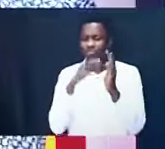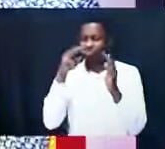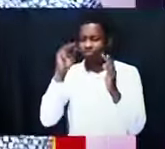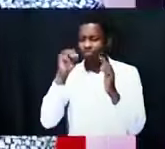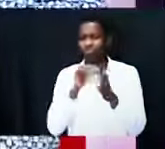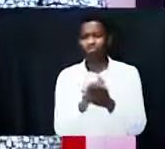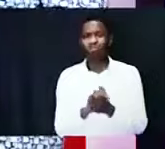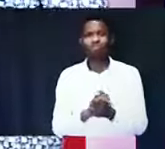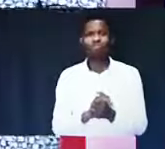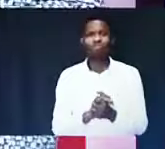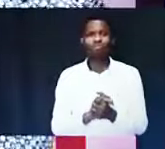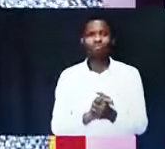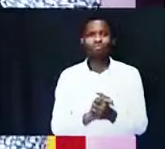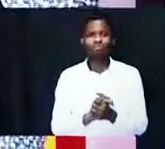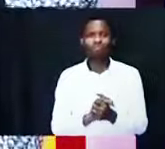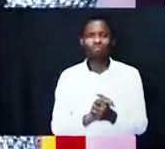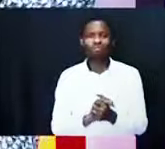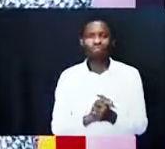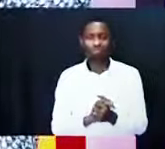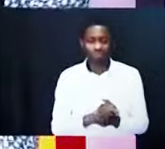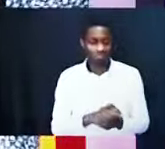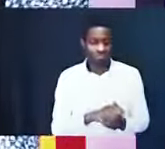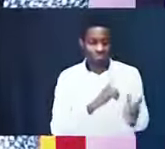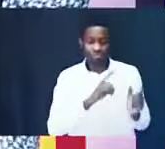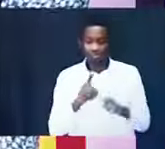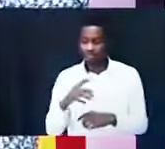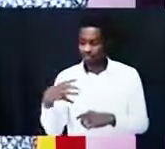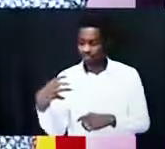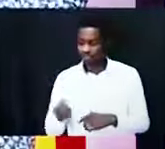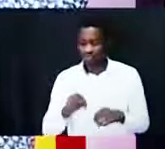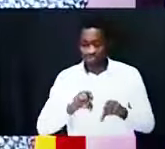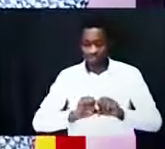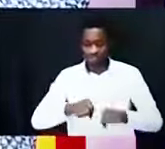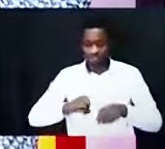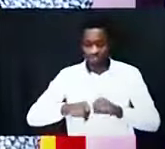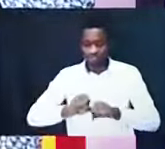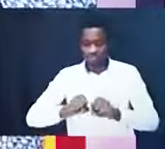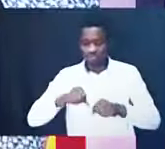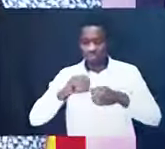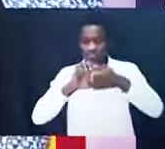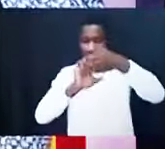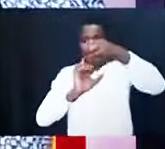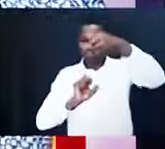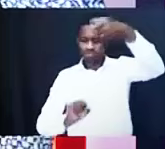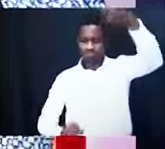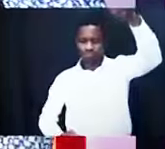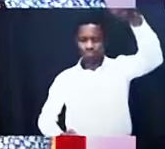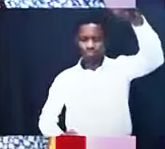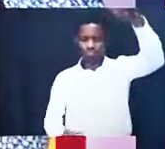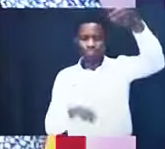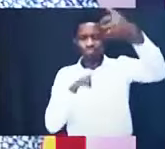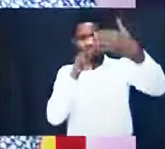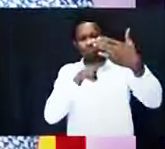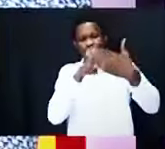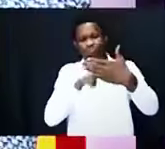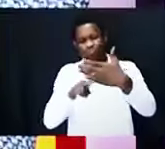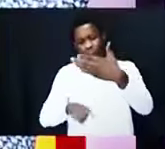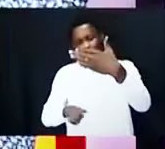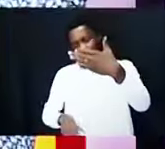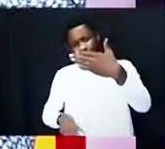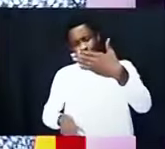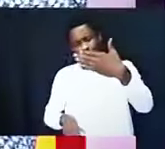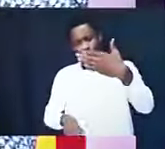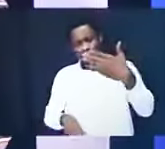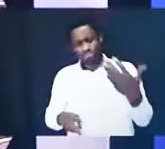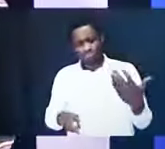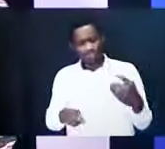So he comes, he takes the scroll, read, he teaches like the scribes would have done. But this man has spent so much time before